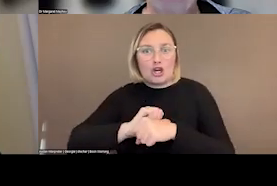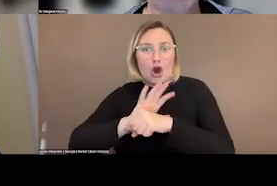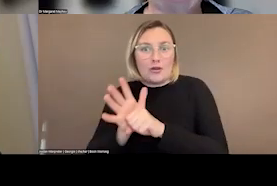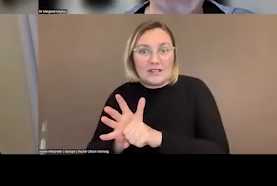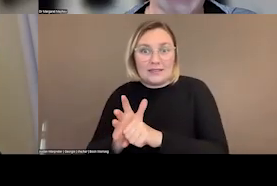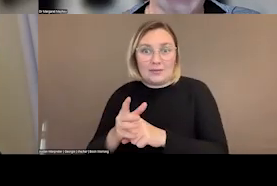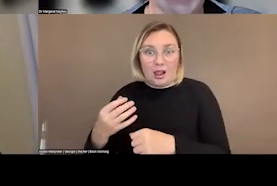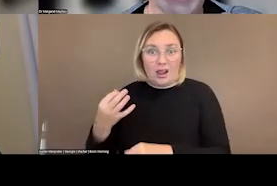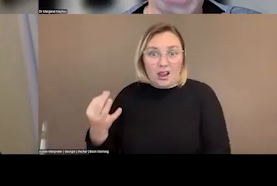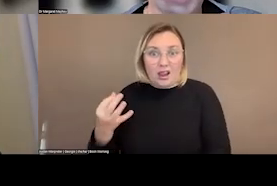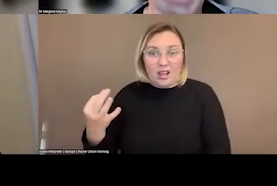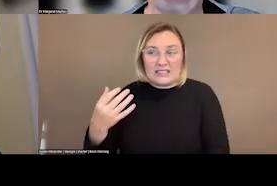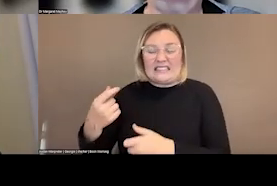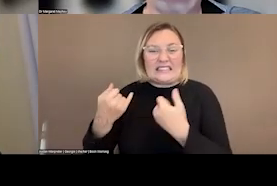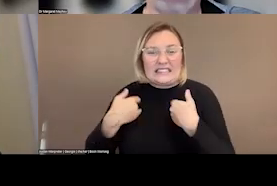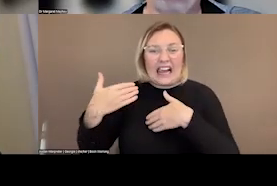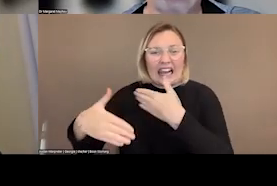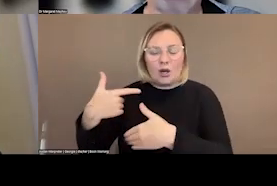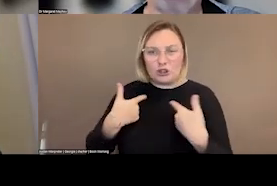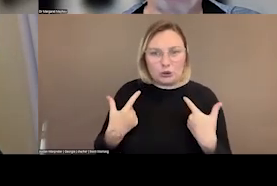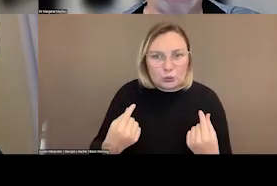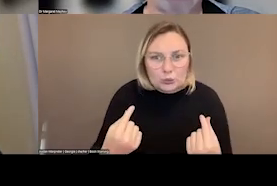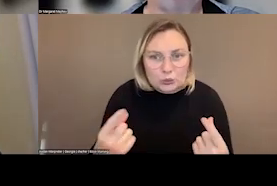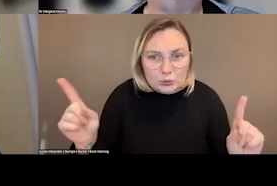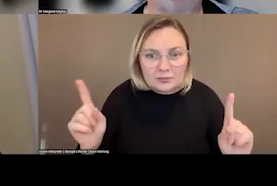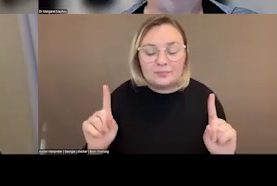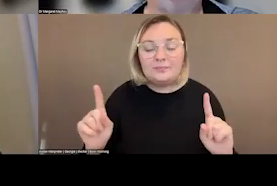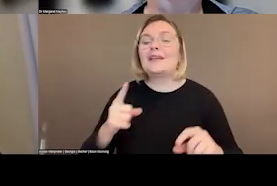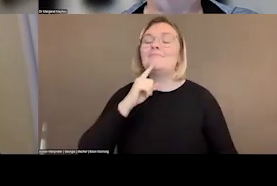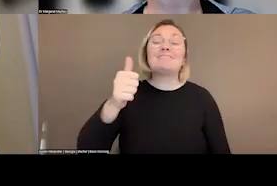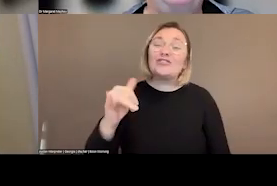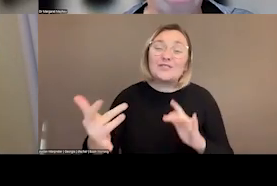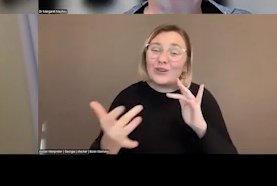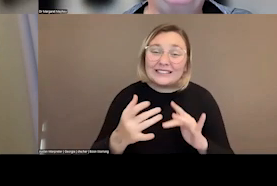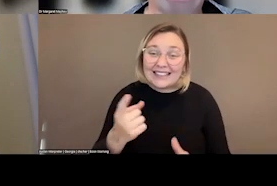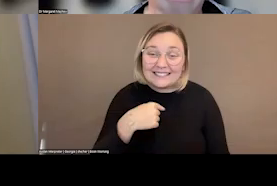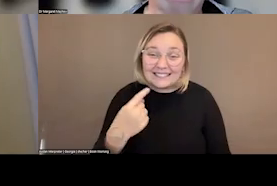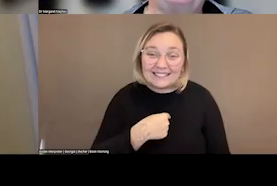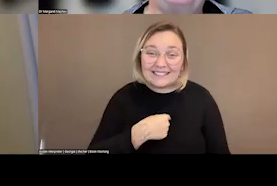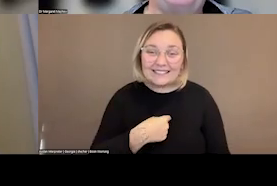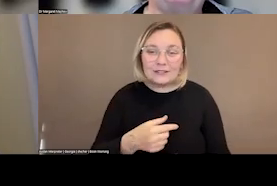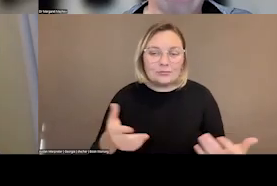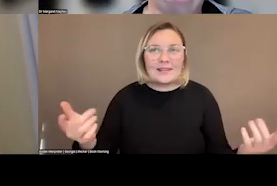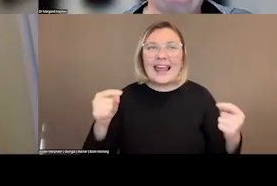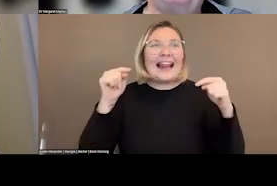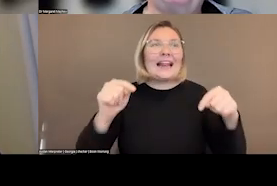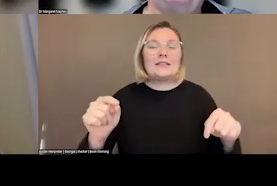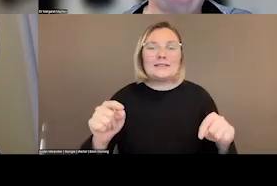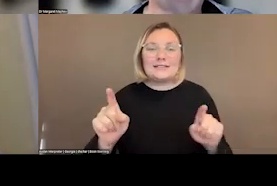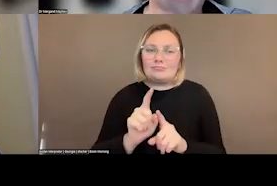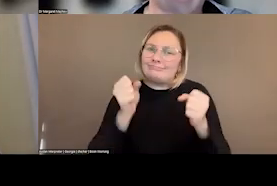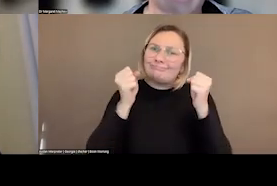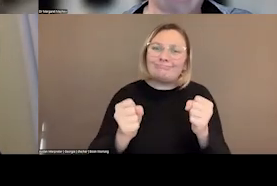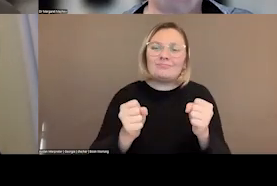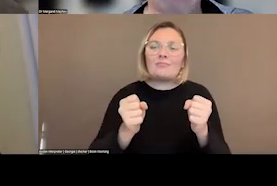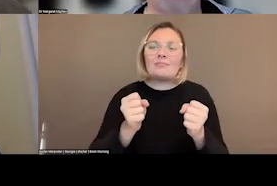longer. What do I do? absolutely, just contact us. We're very, and this is like the bread and butter of what,